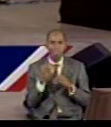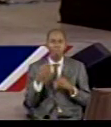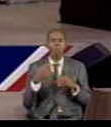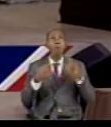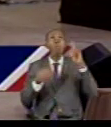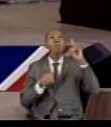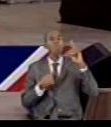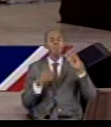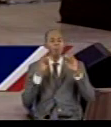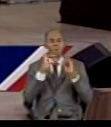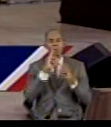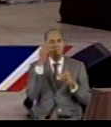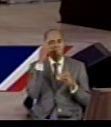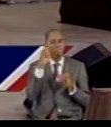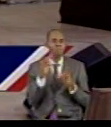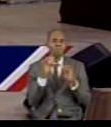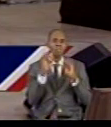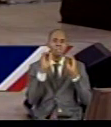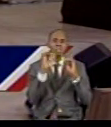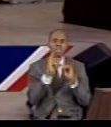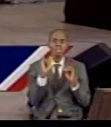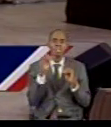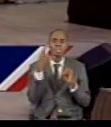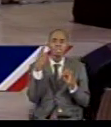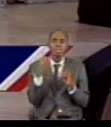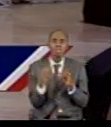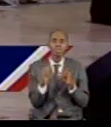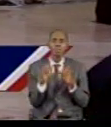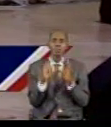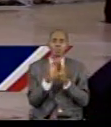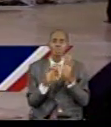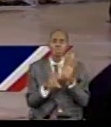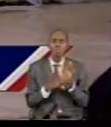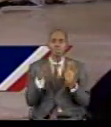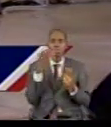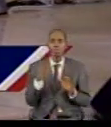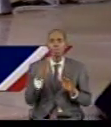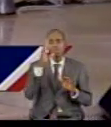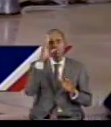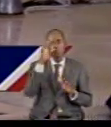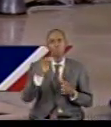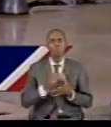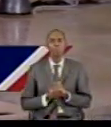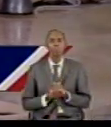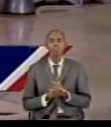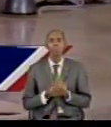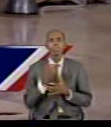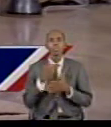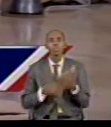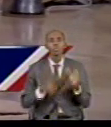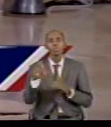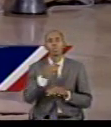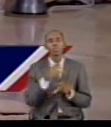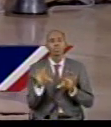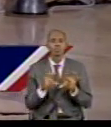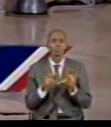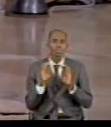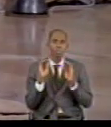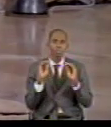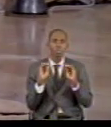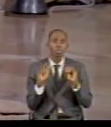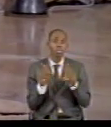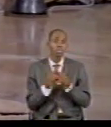for doctrine the commandments of men. What do you teach as a